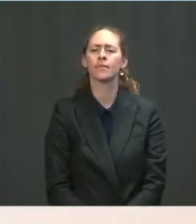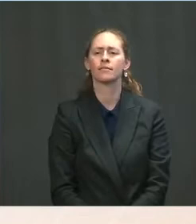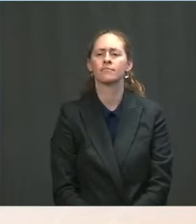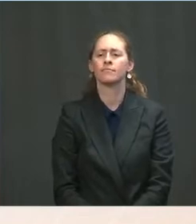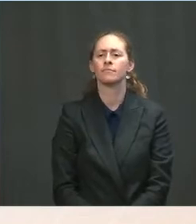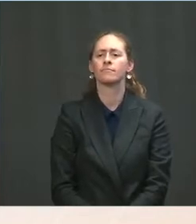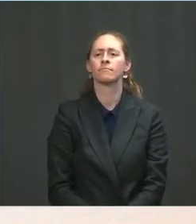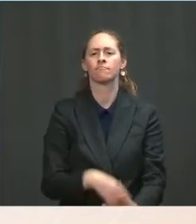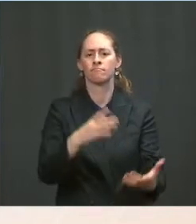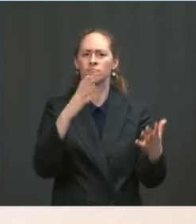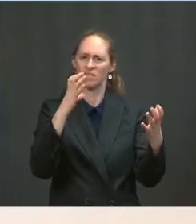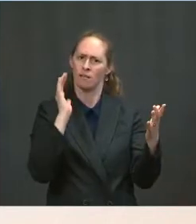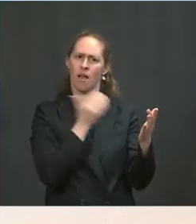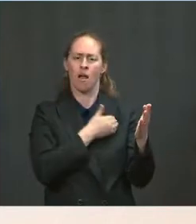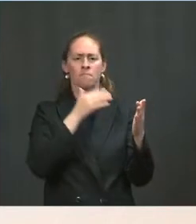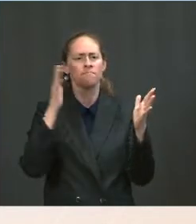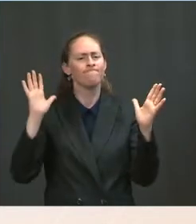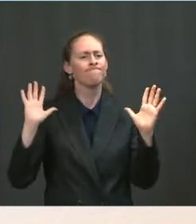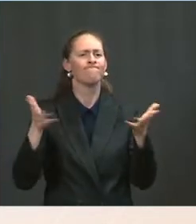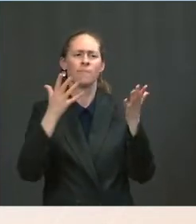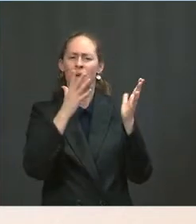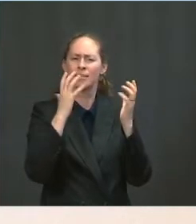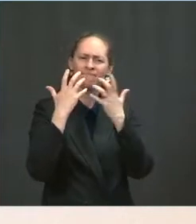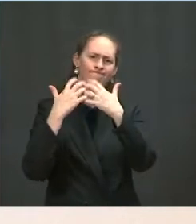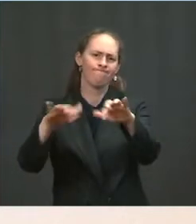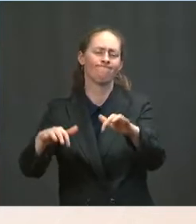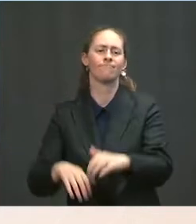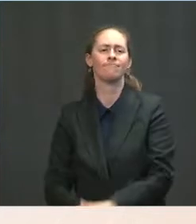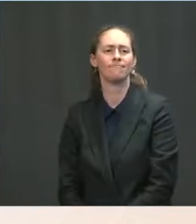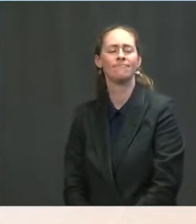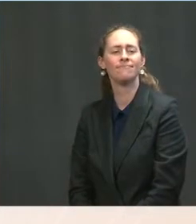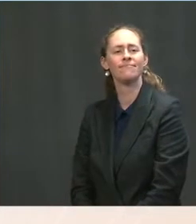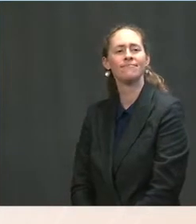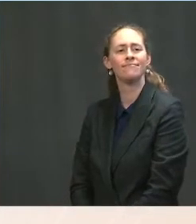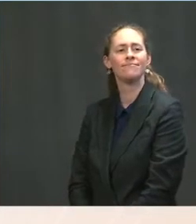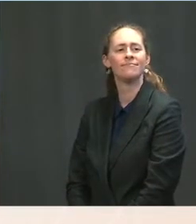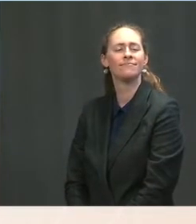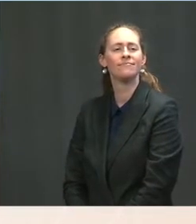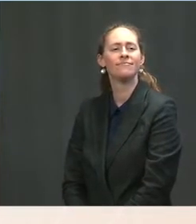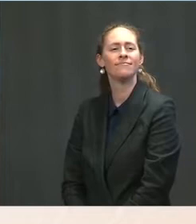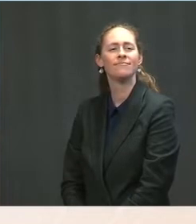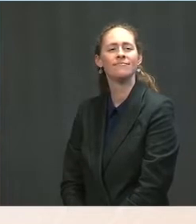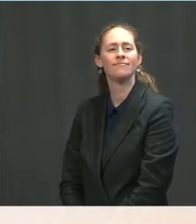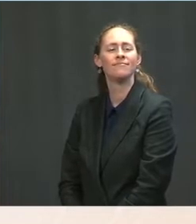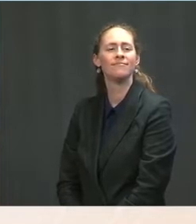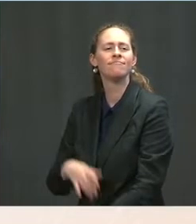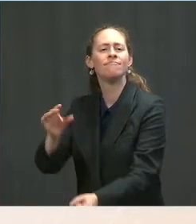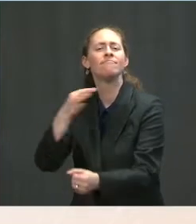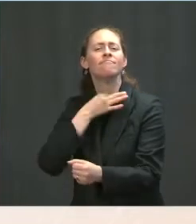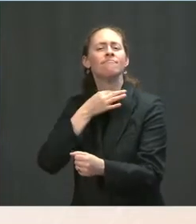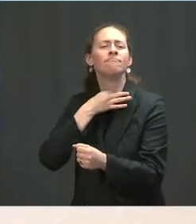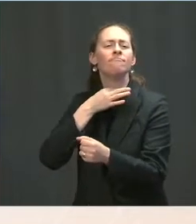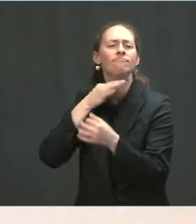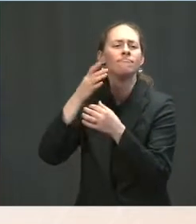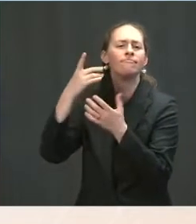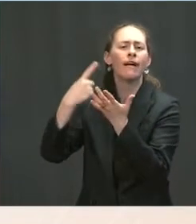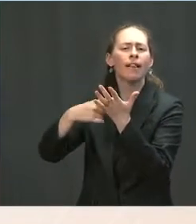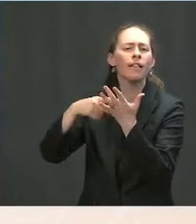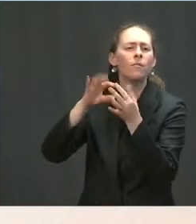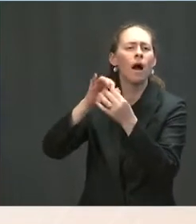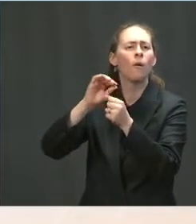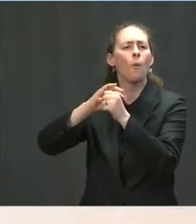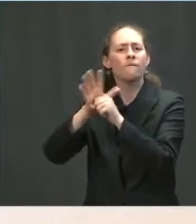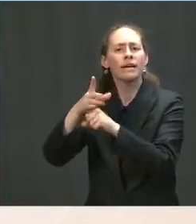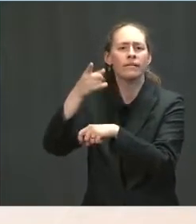back to COVID, I know you said it's up to the CDC and health officials to lead on new recommendations, but has the White House or the president asked them